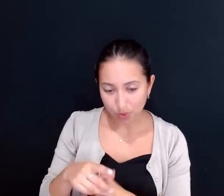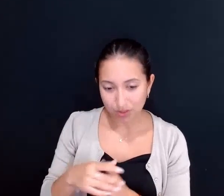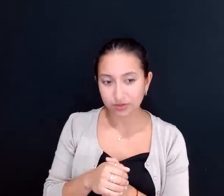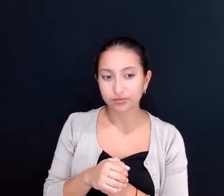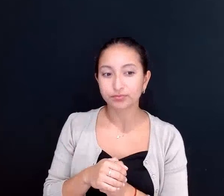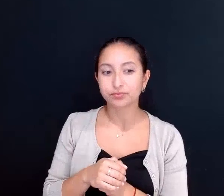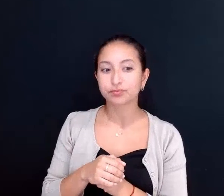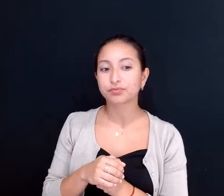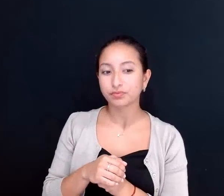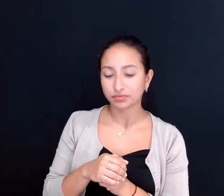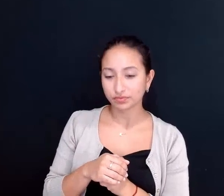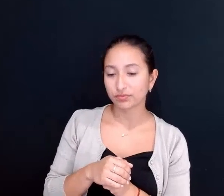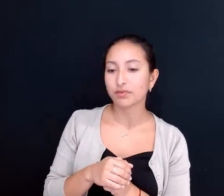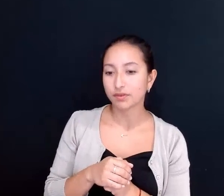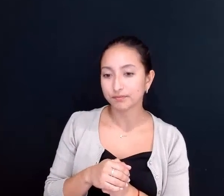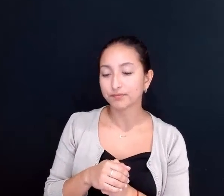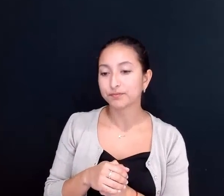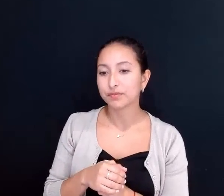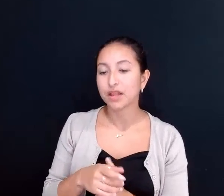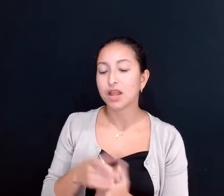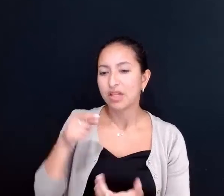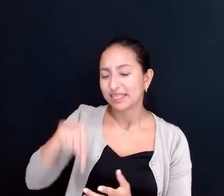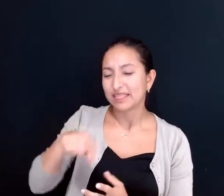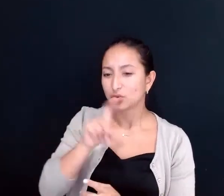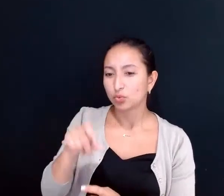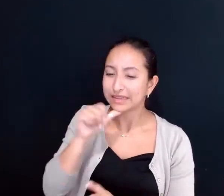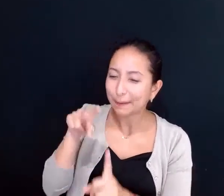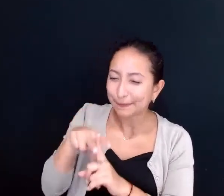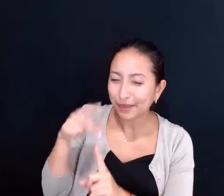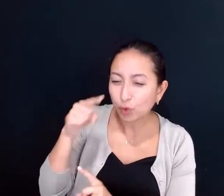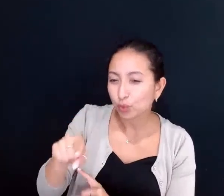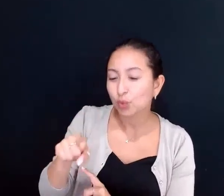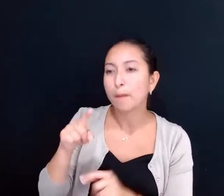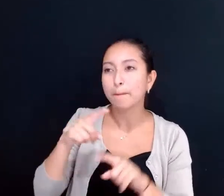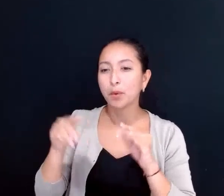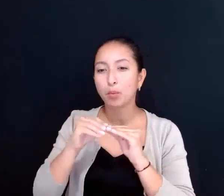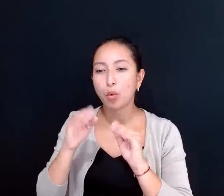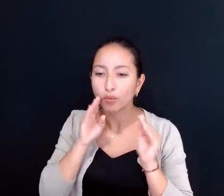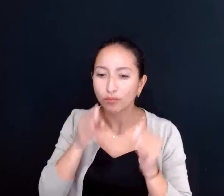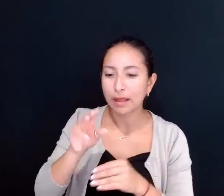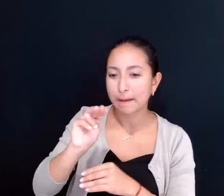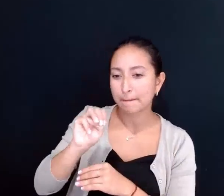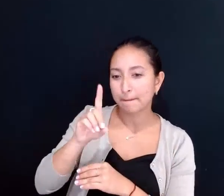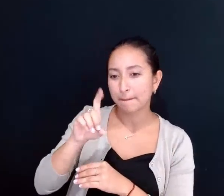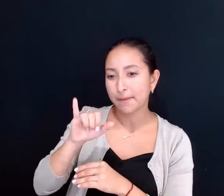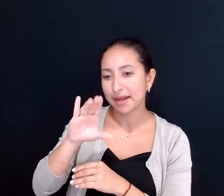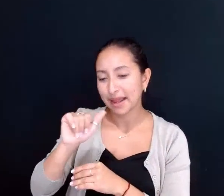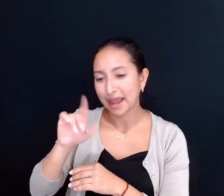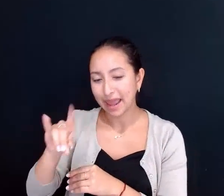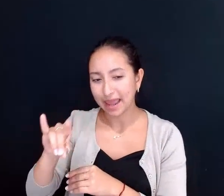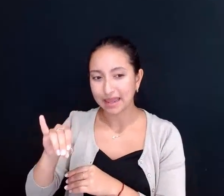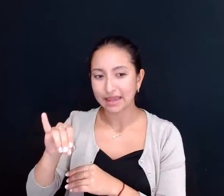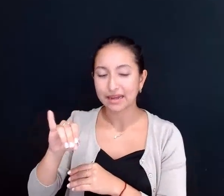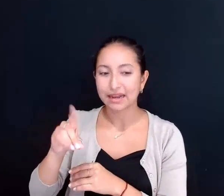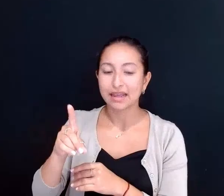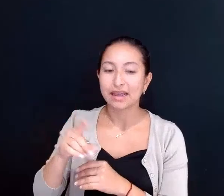This is a question. It doesn't really apply to you so much, but it has to do with Medicaid, right? Because Mhm, really, Medicaid is usually reserved